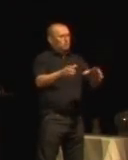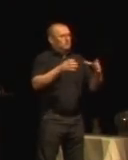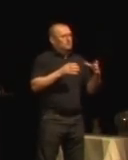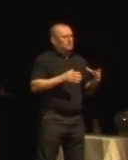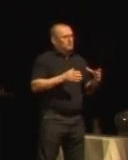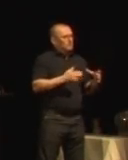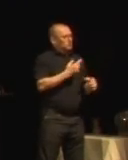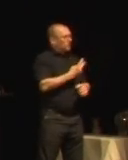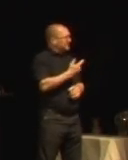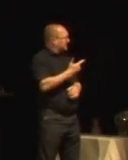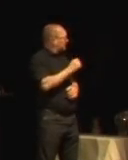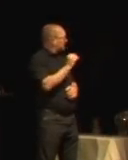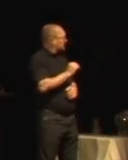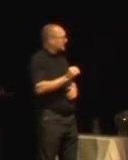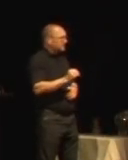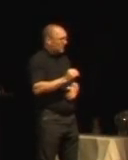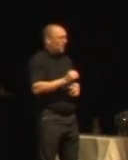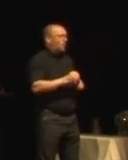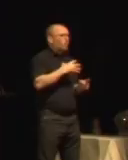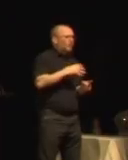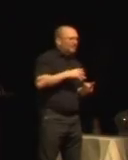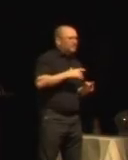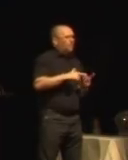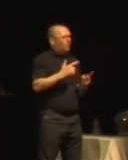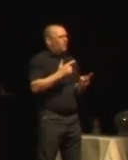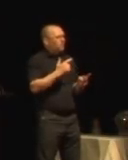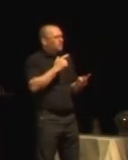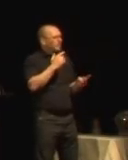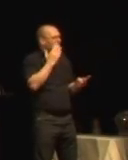color. So it worked for us too.